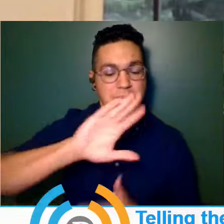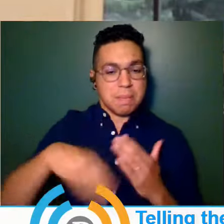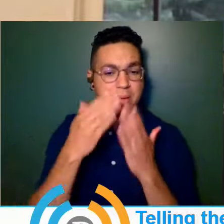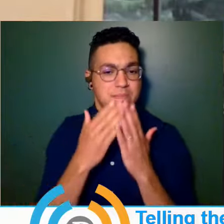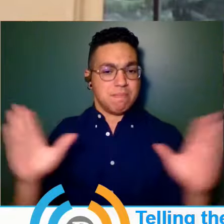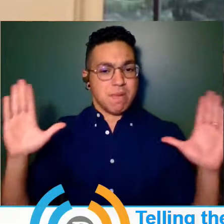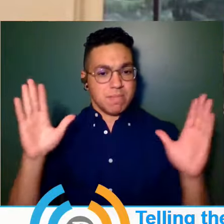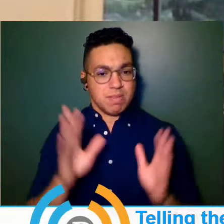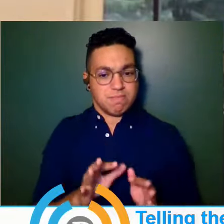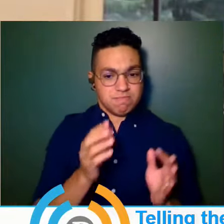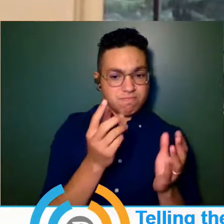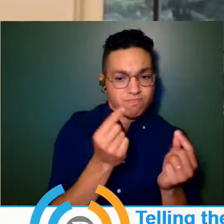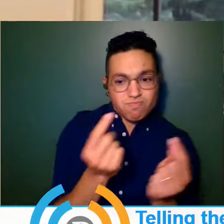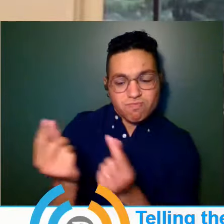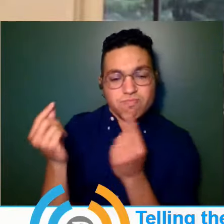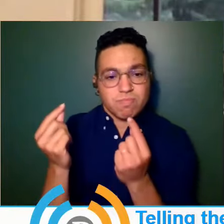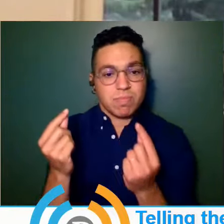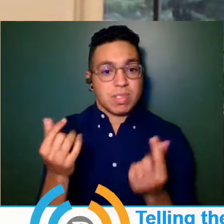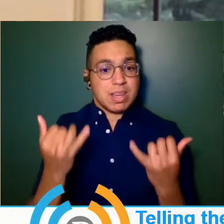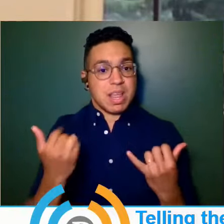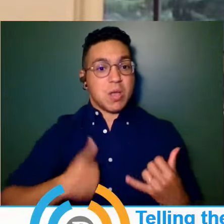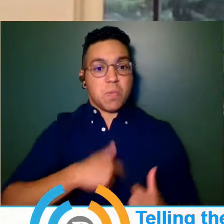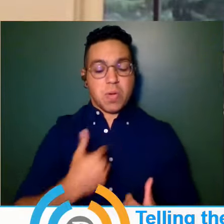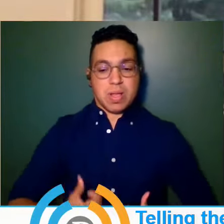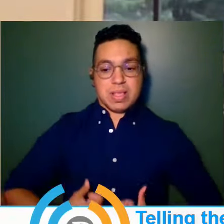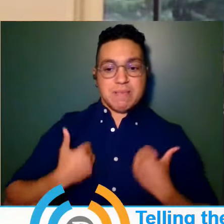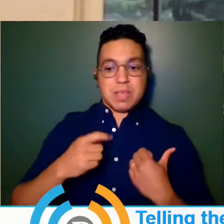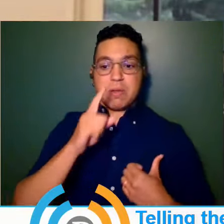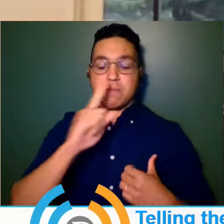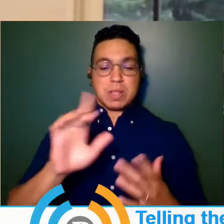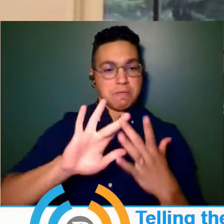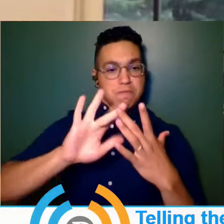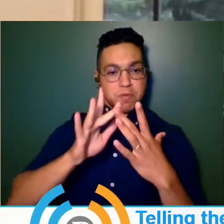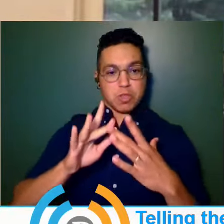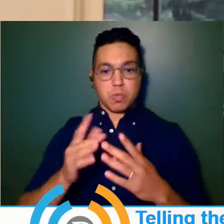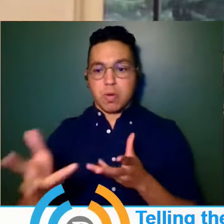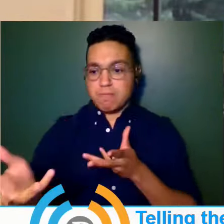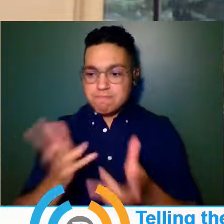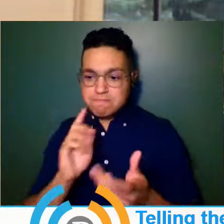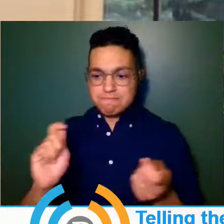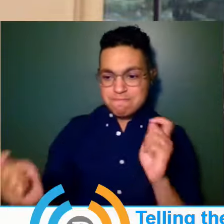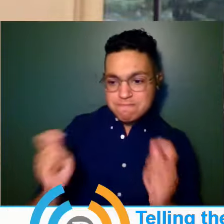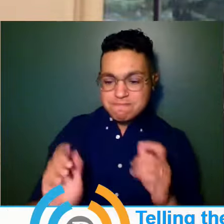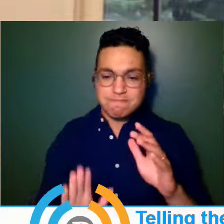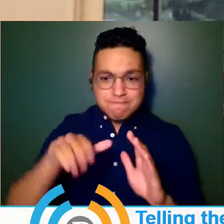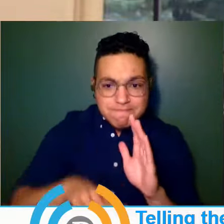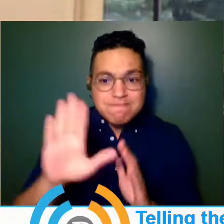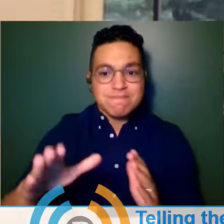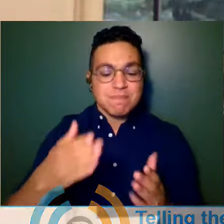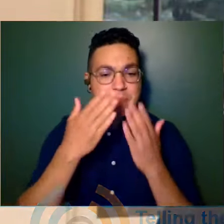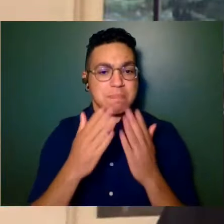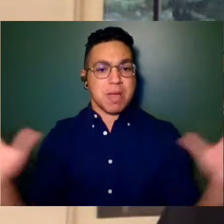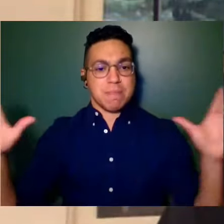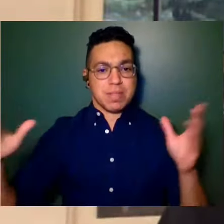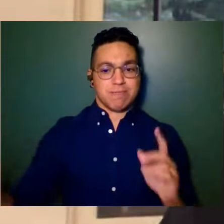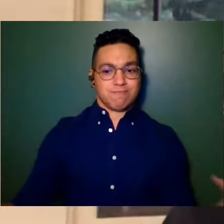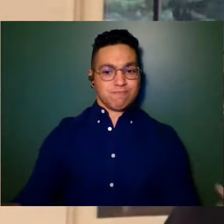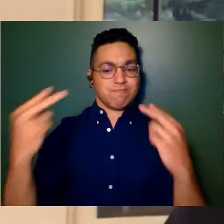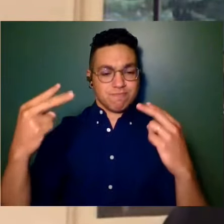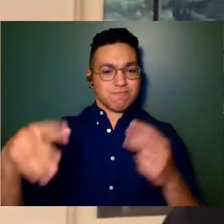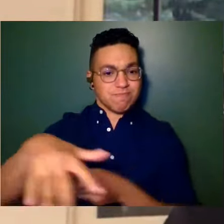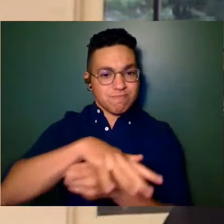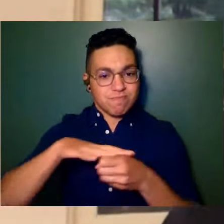living, and currently virtual public square where conversations flourish and democracy thrives. Today's program is one of